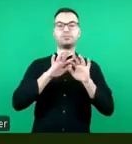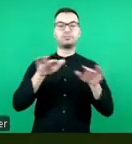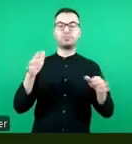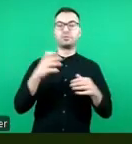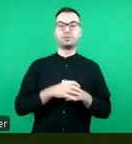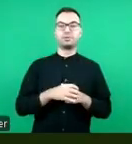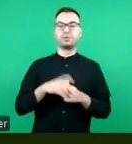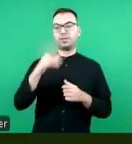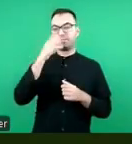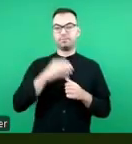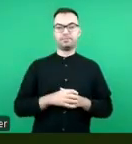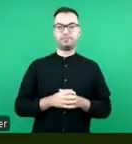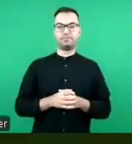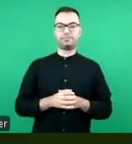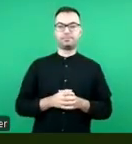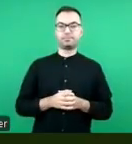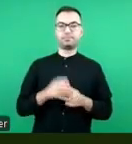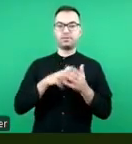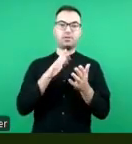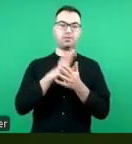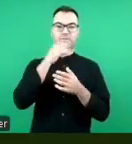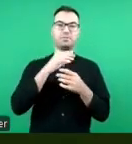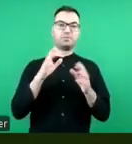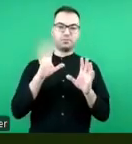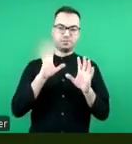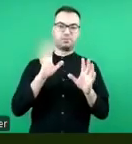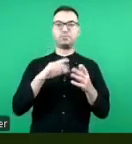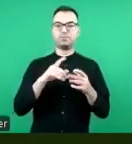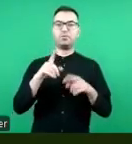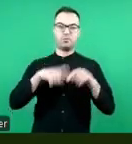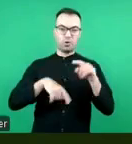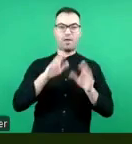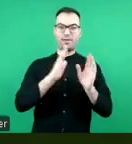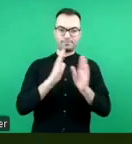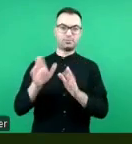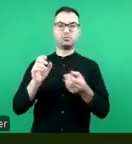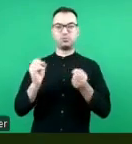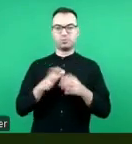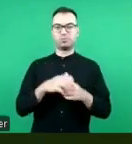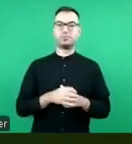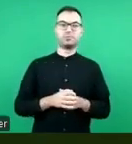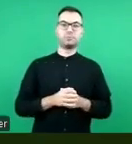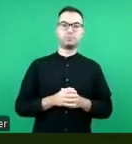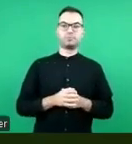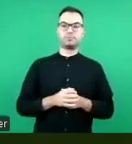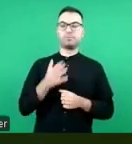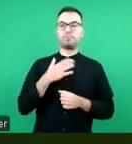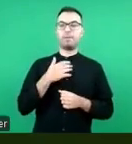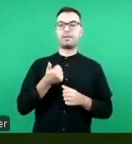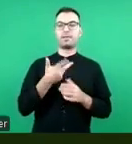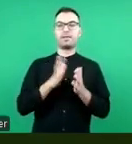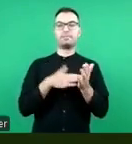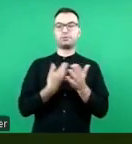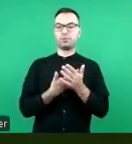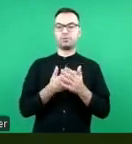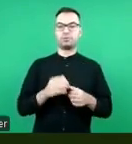it typically looks in a very nicely patched and structured way. And I brought a few examples on